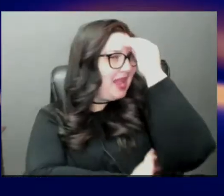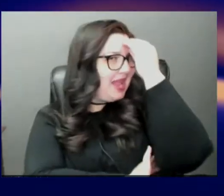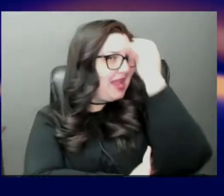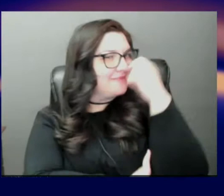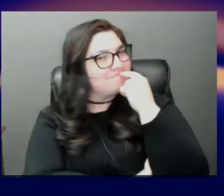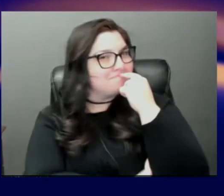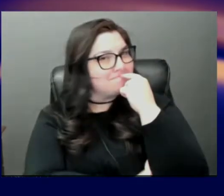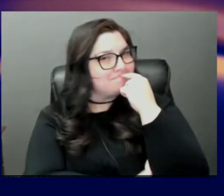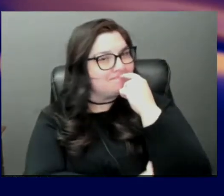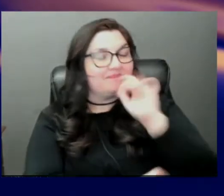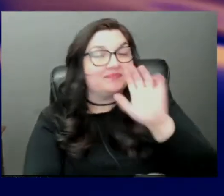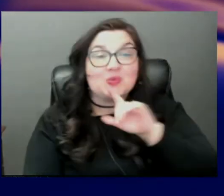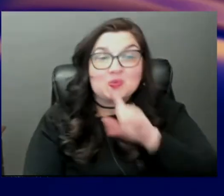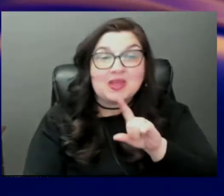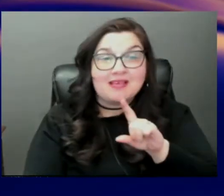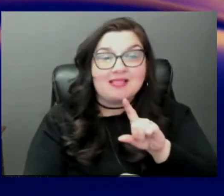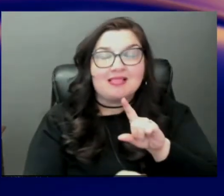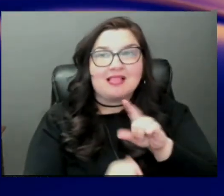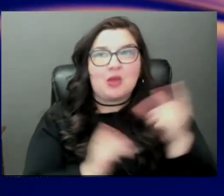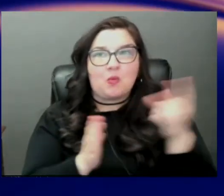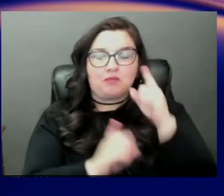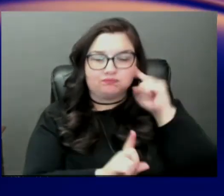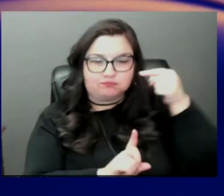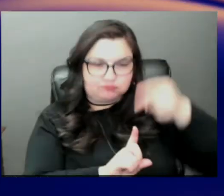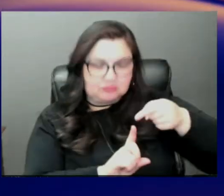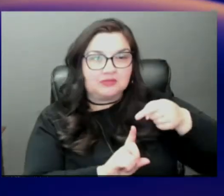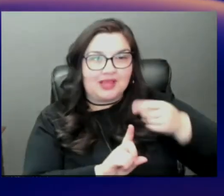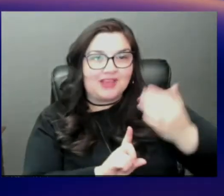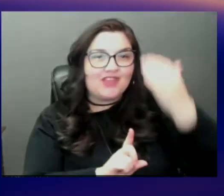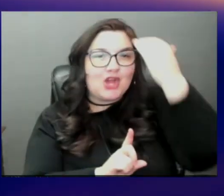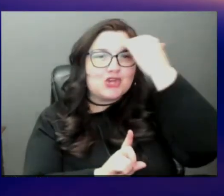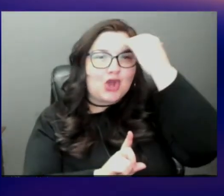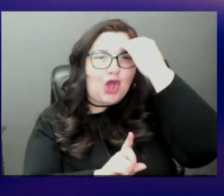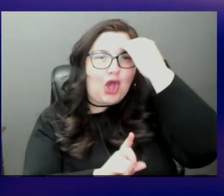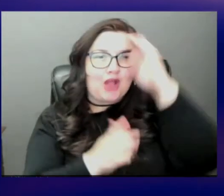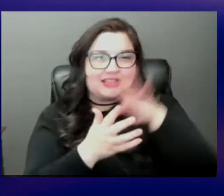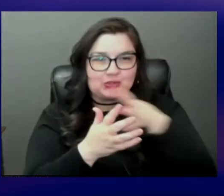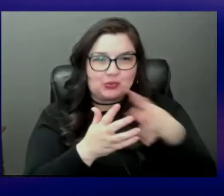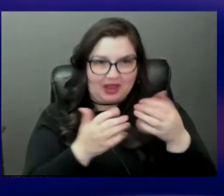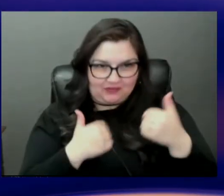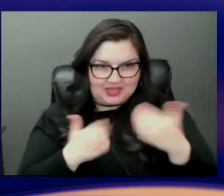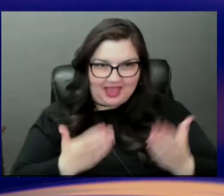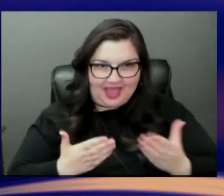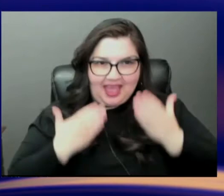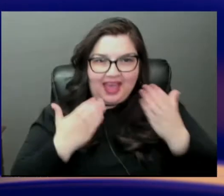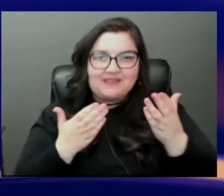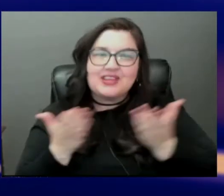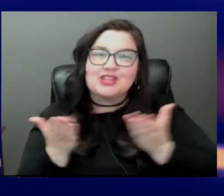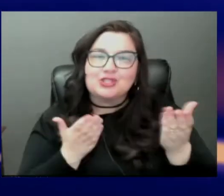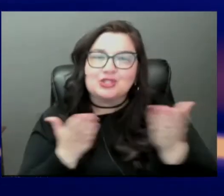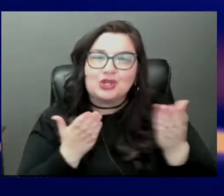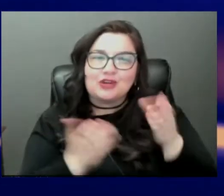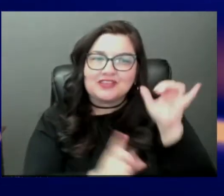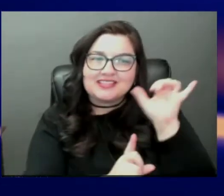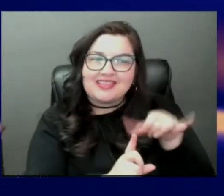that brings it all together is a knowledge graph that we have in the service. This knowledge graph essentially